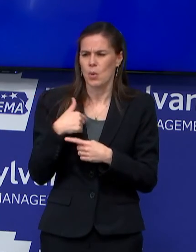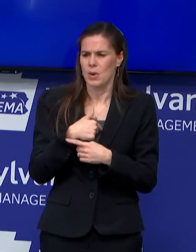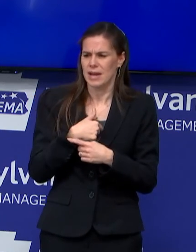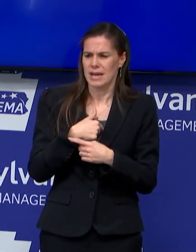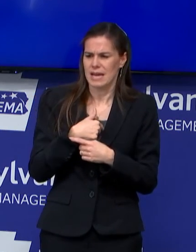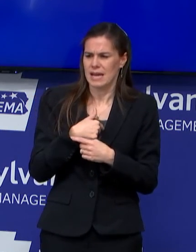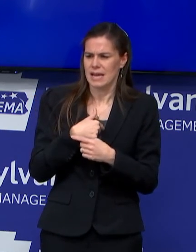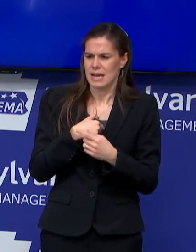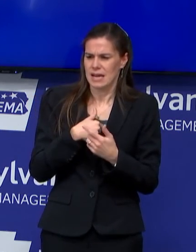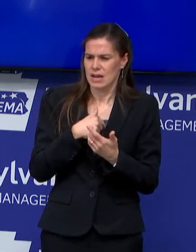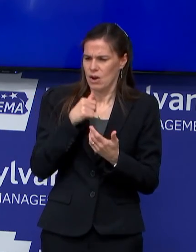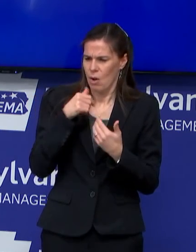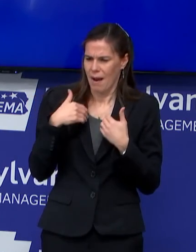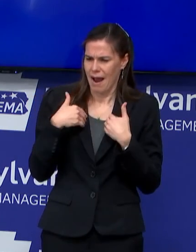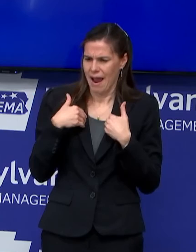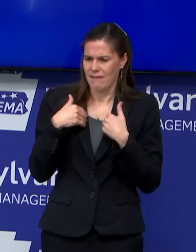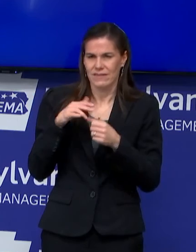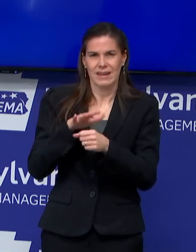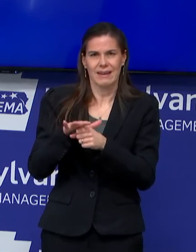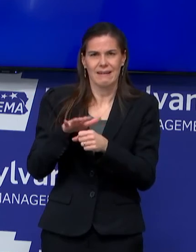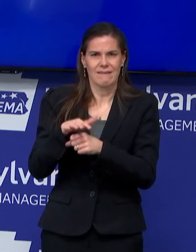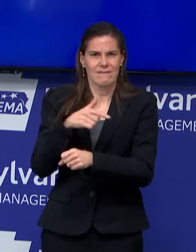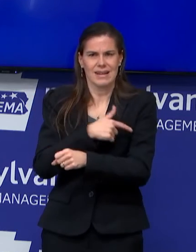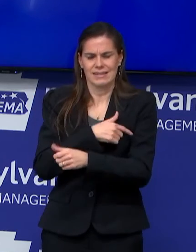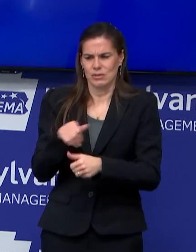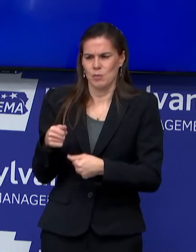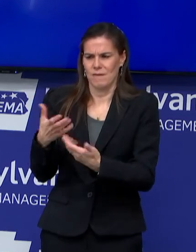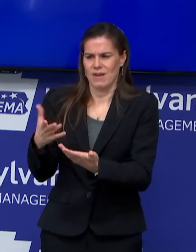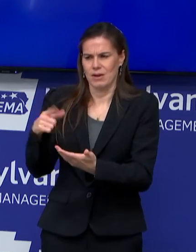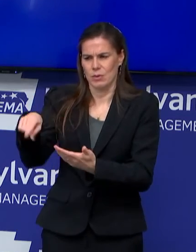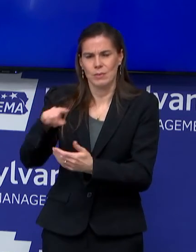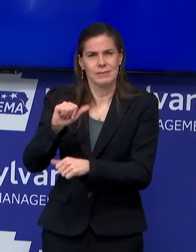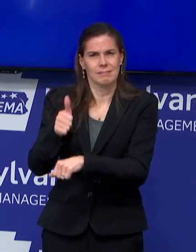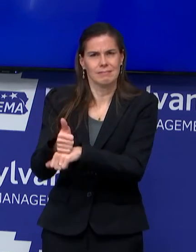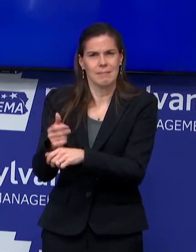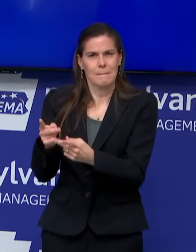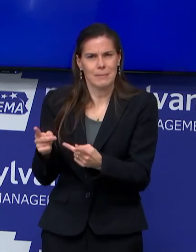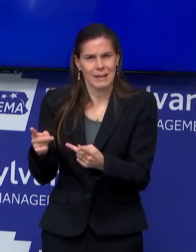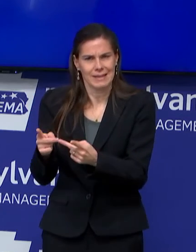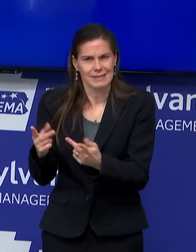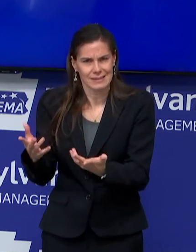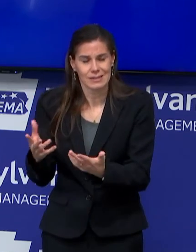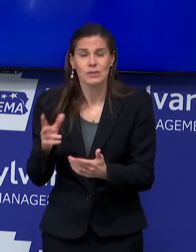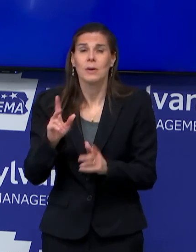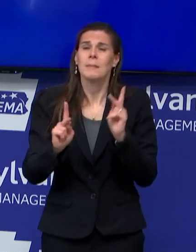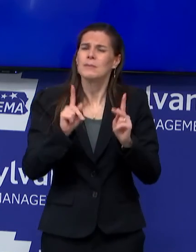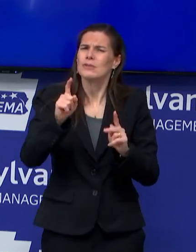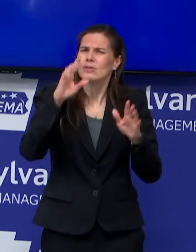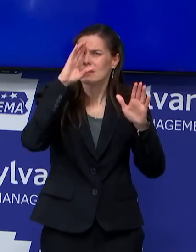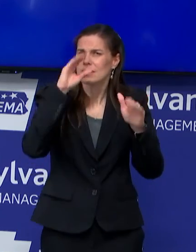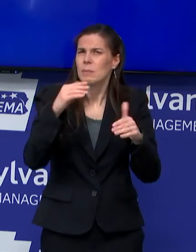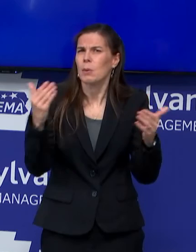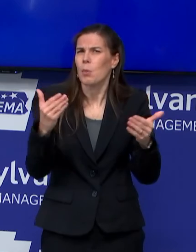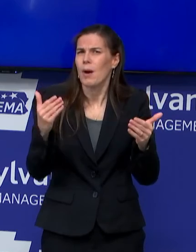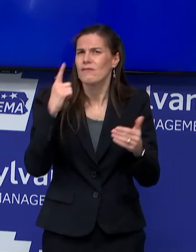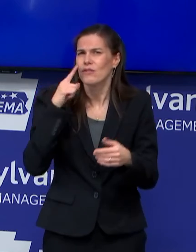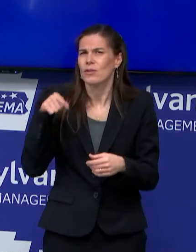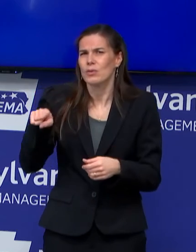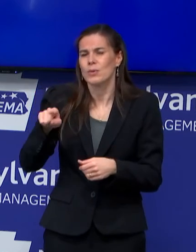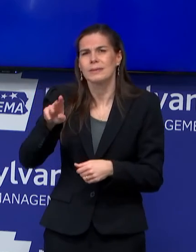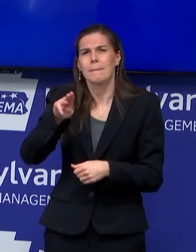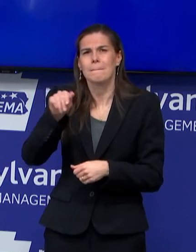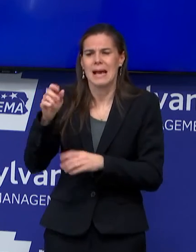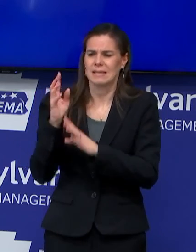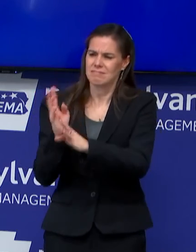provide vaccines for those sites. So I just want to get a comment on, what should people actually be expecting when it comes to those mass vaccination sites?